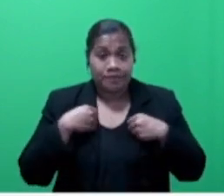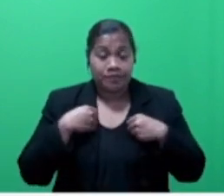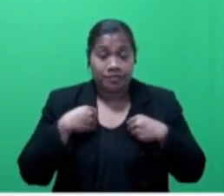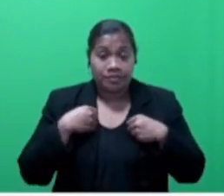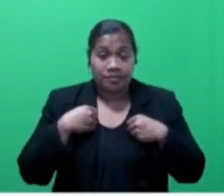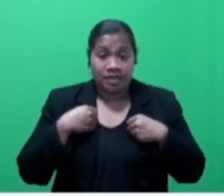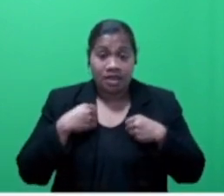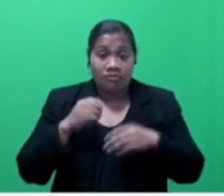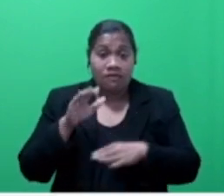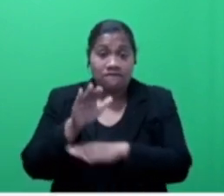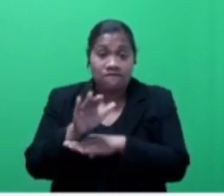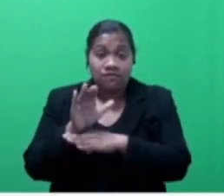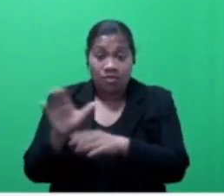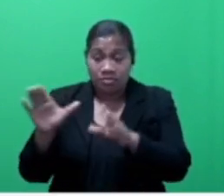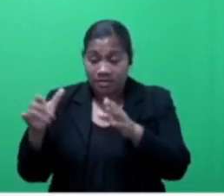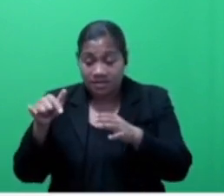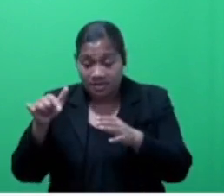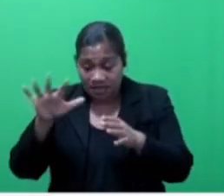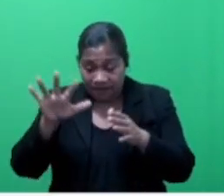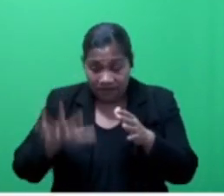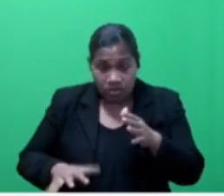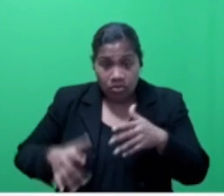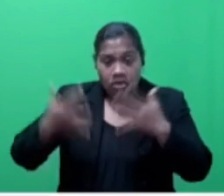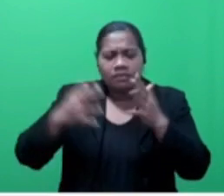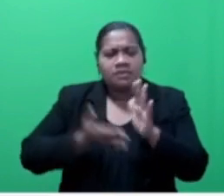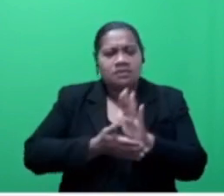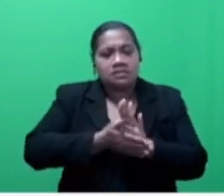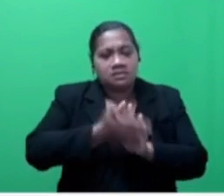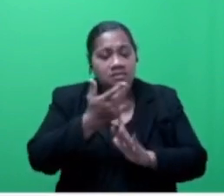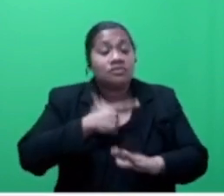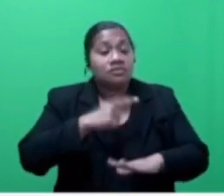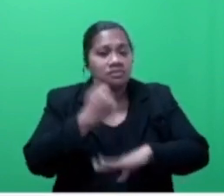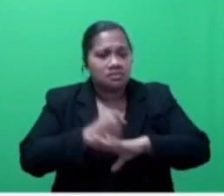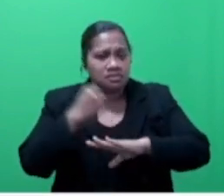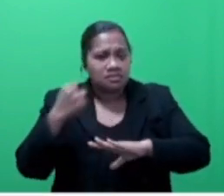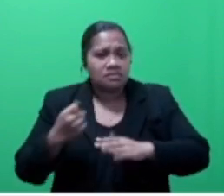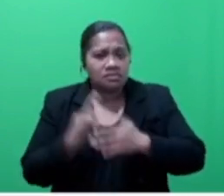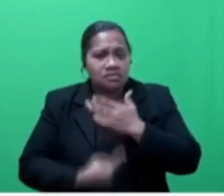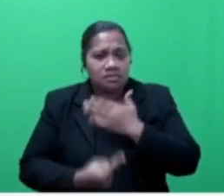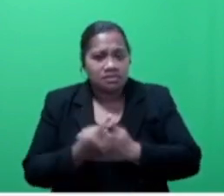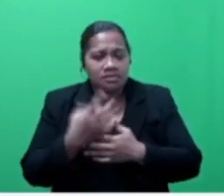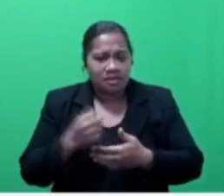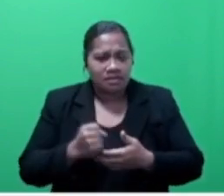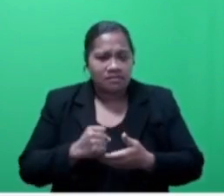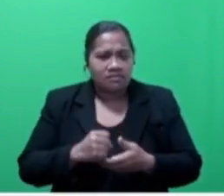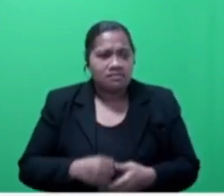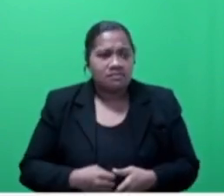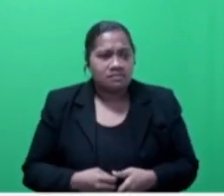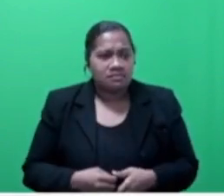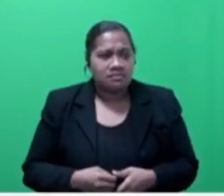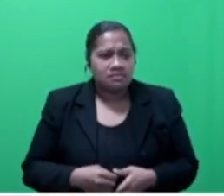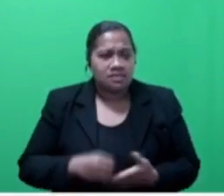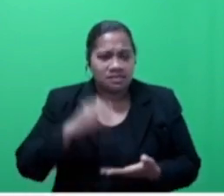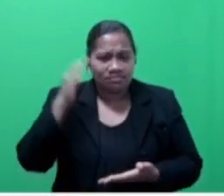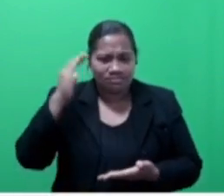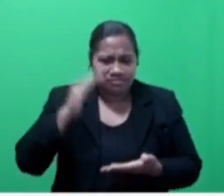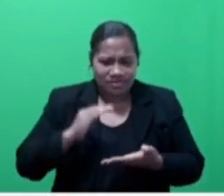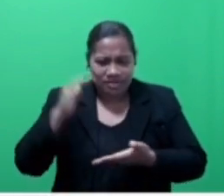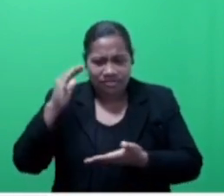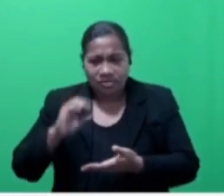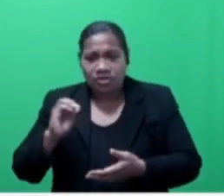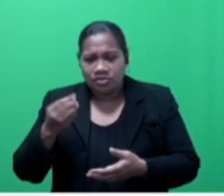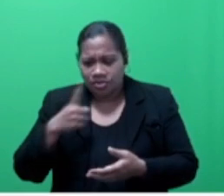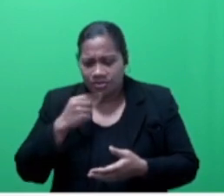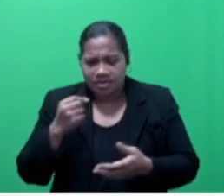quite high because of government, strategically having drawdowns, external drawdowns, which help to cushion the impact of higher